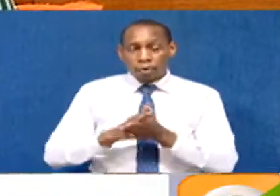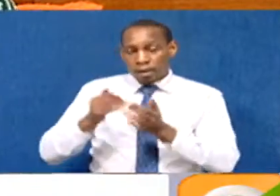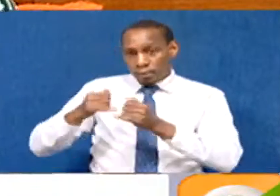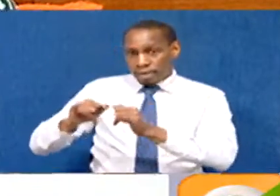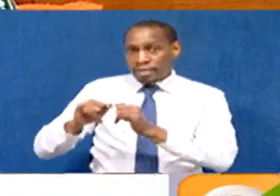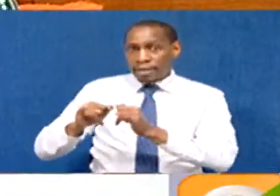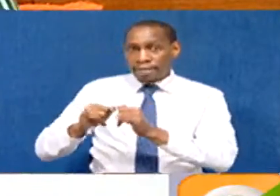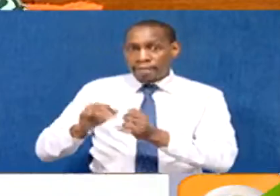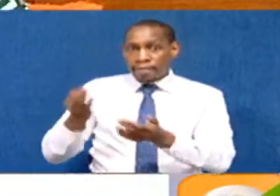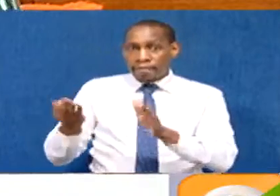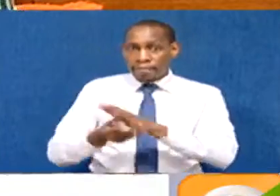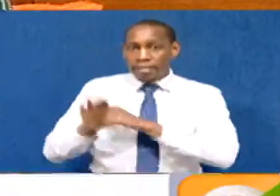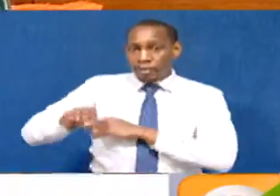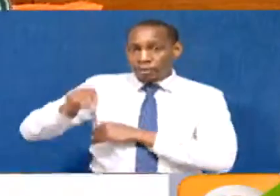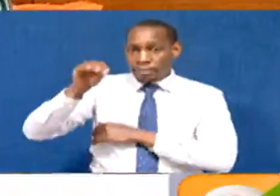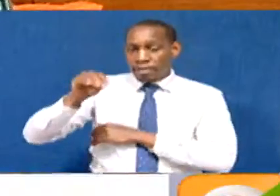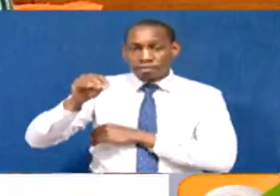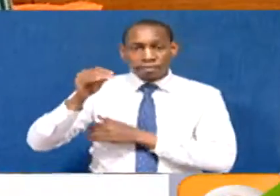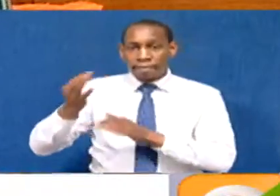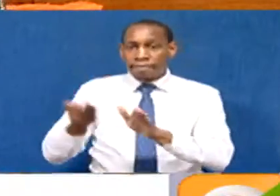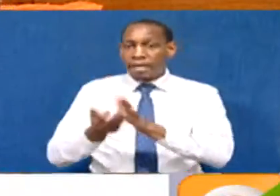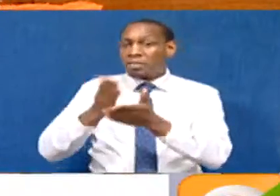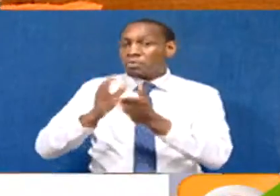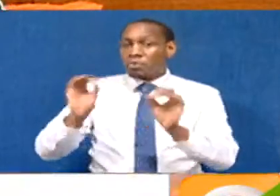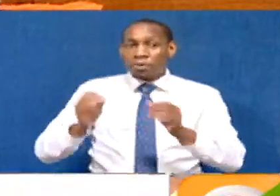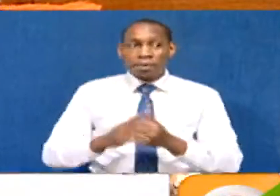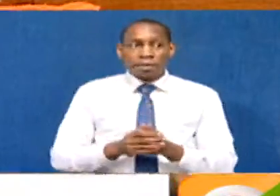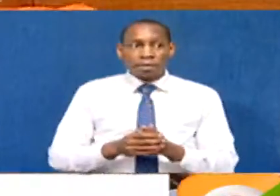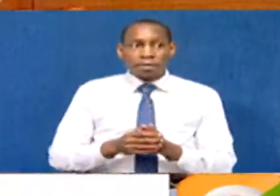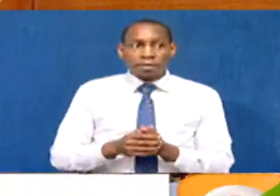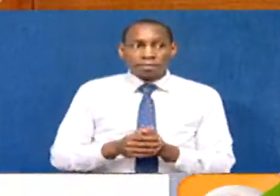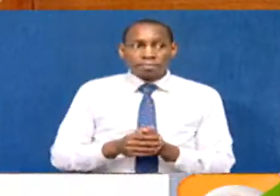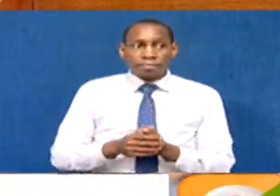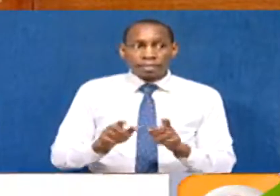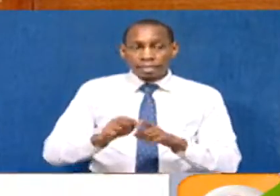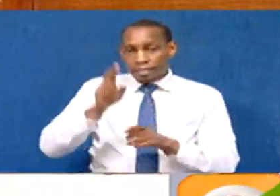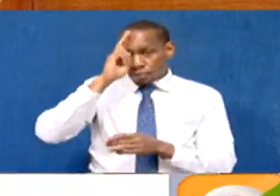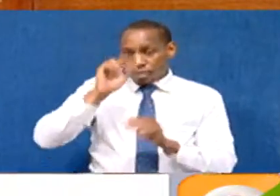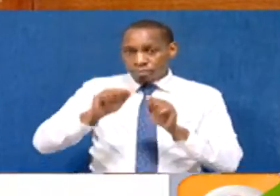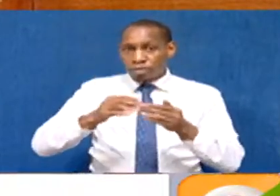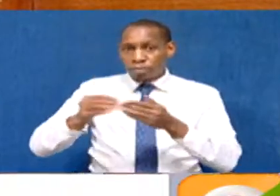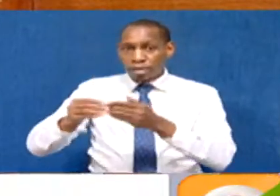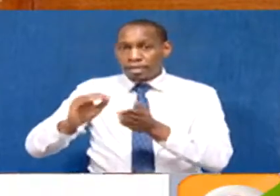trying to get files which don't exist. And police can take you to court, by